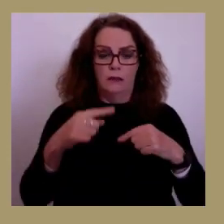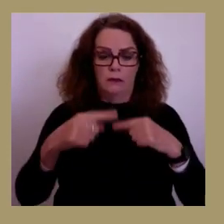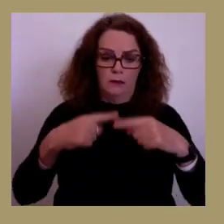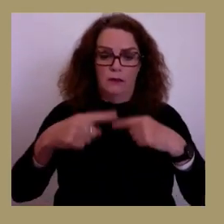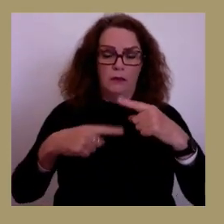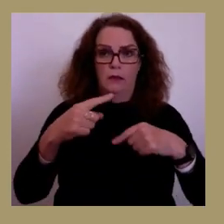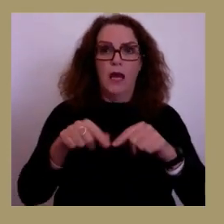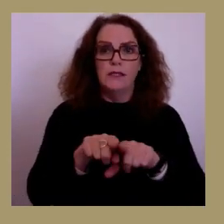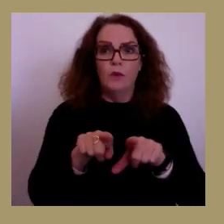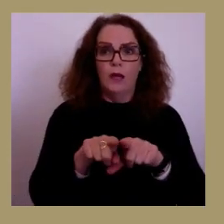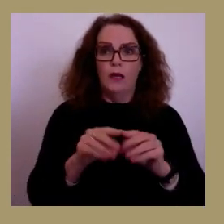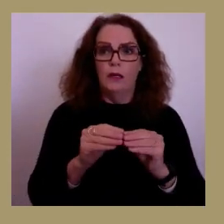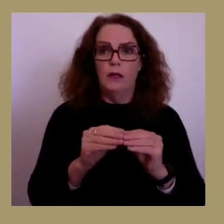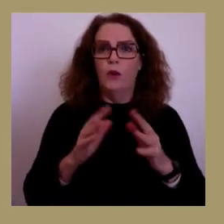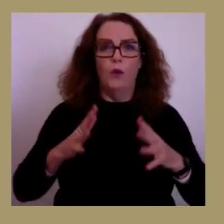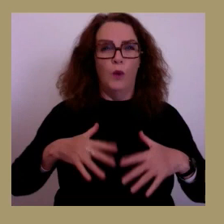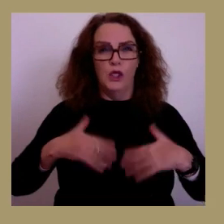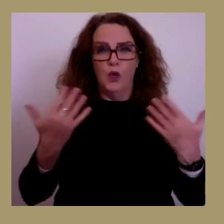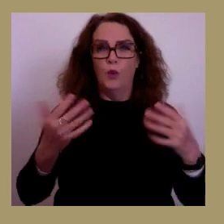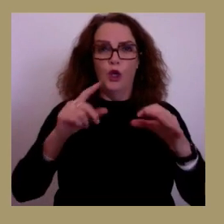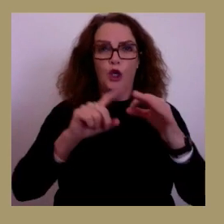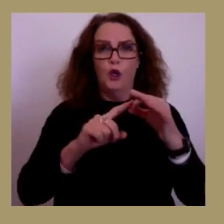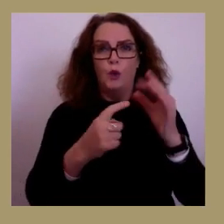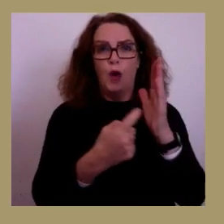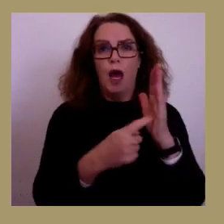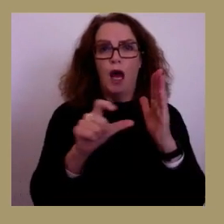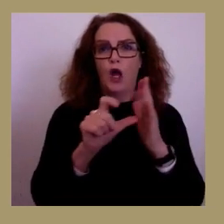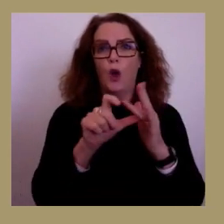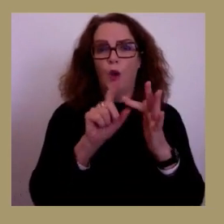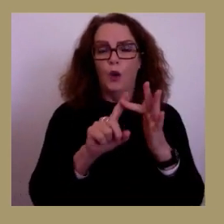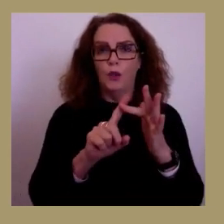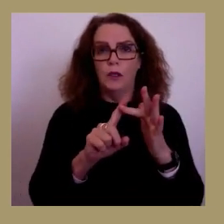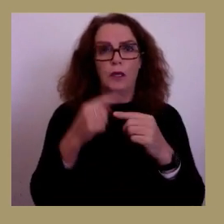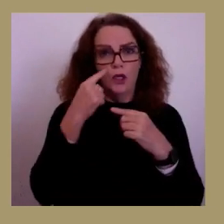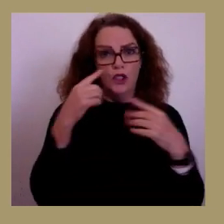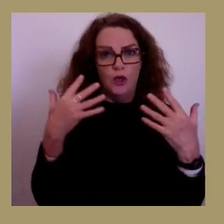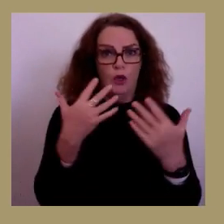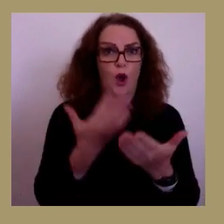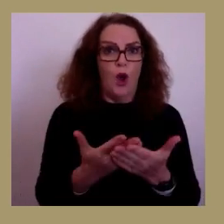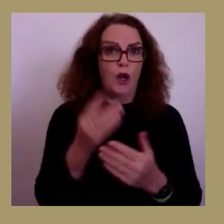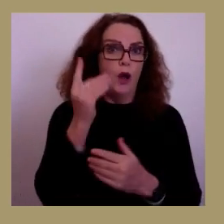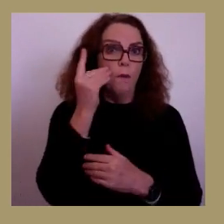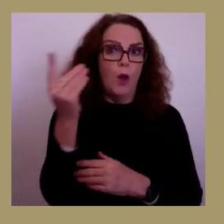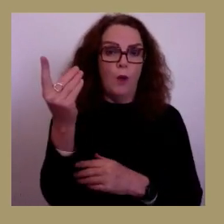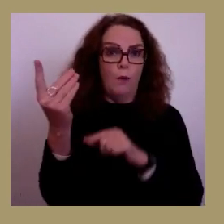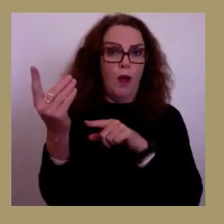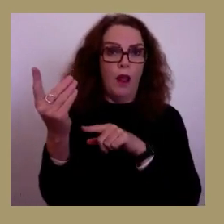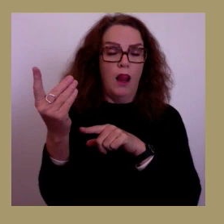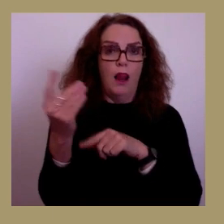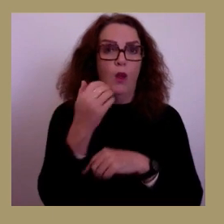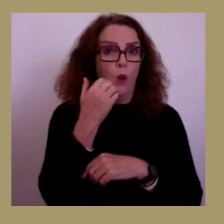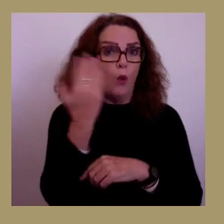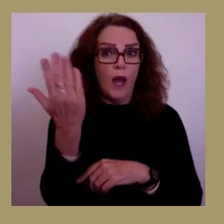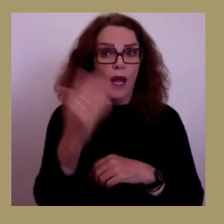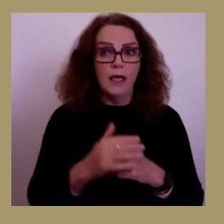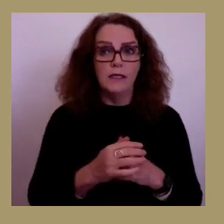Victoria, want QR codes to be presented on mobile screens all of the time. Essentially, it being